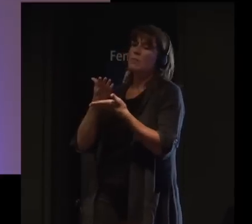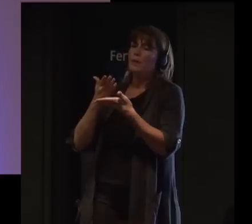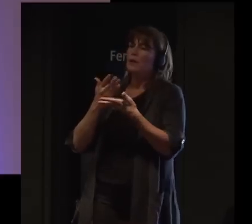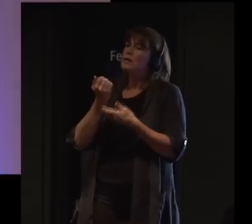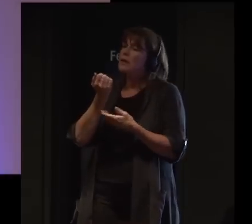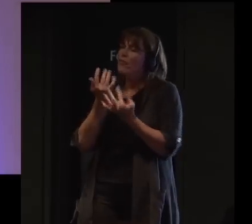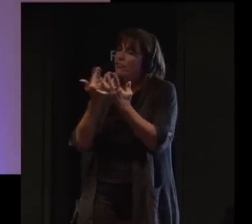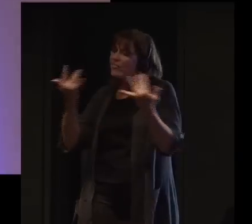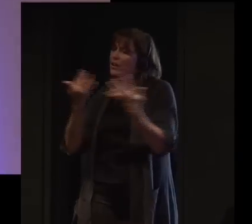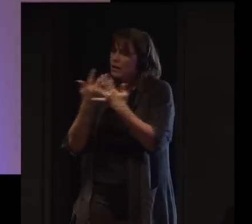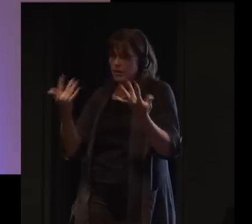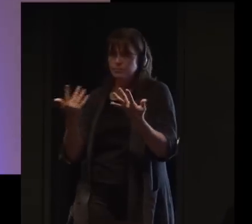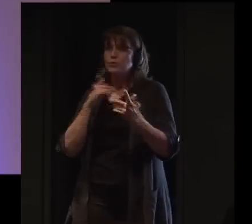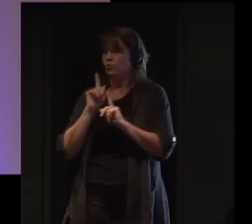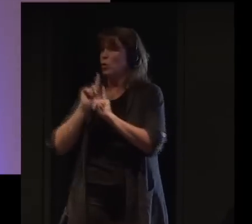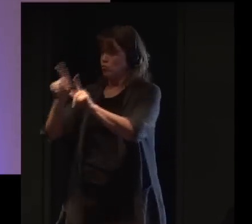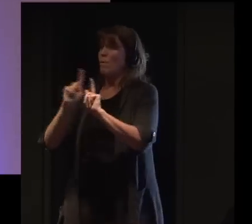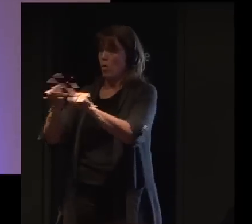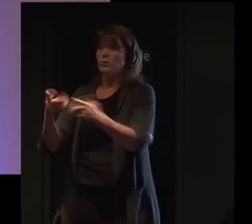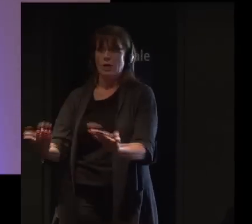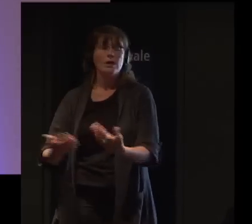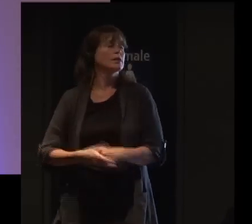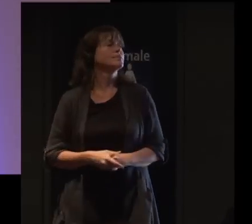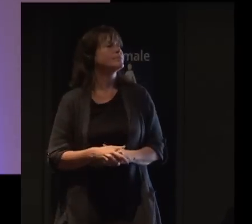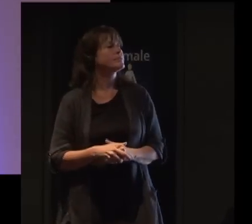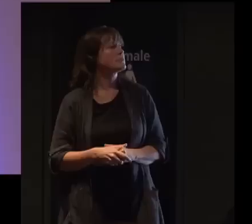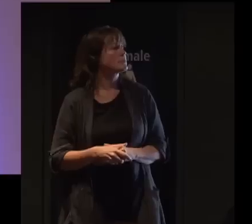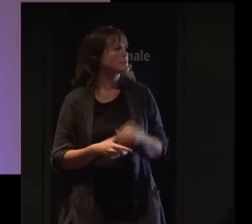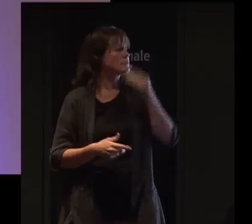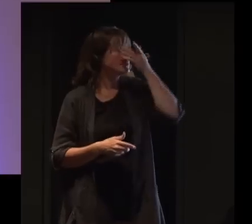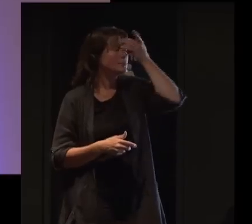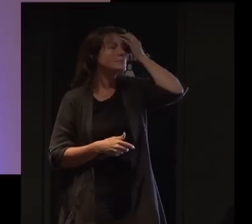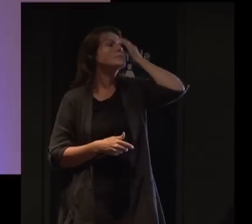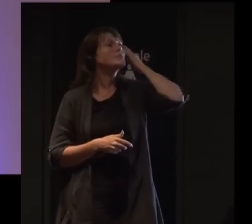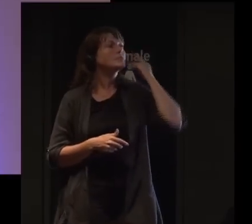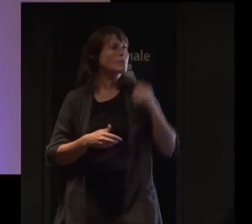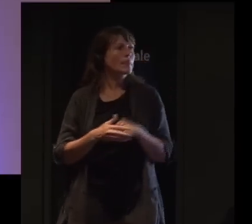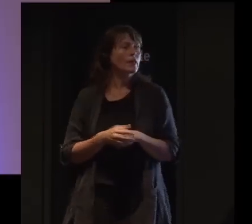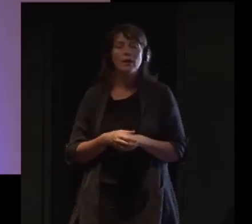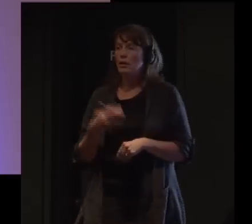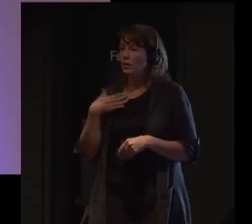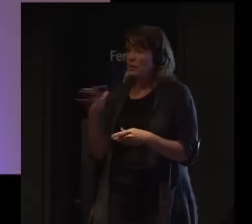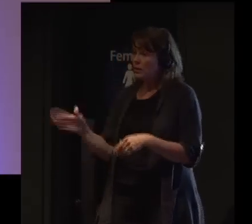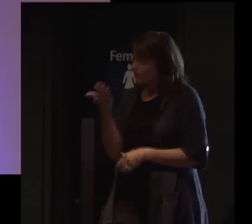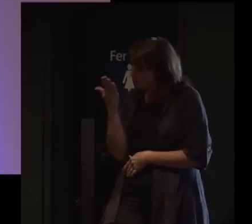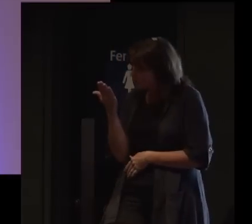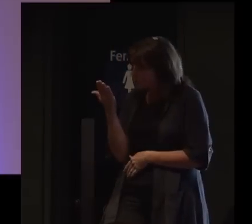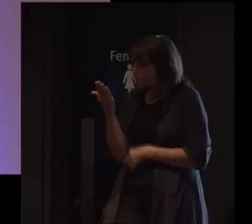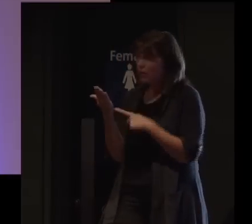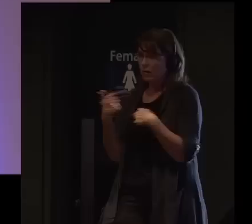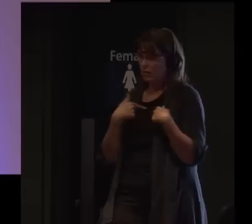to report on them to you. And I have to say that it broke my heart when I read